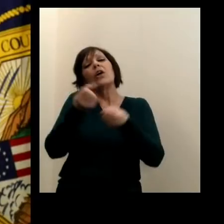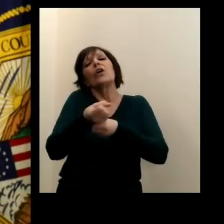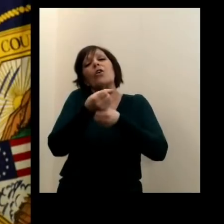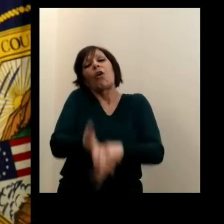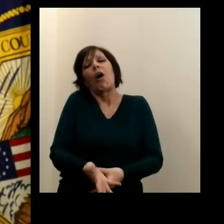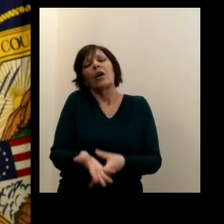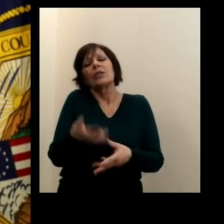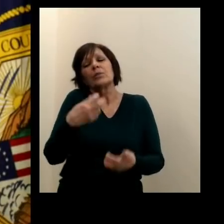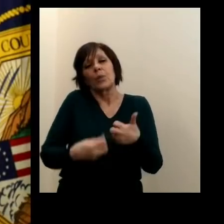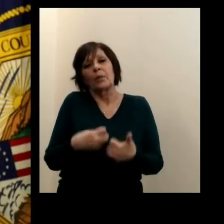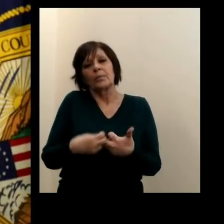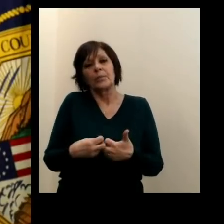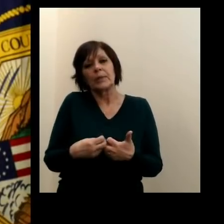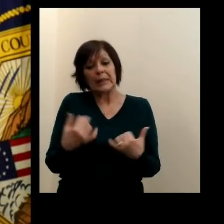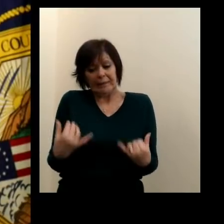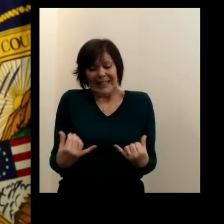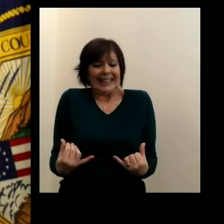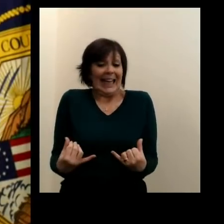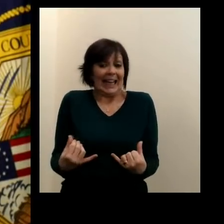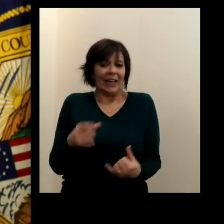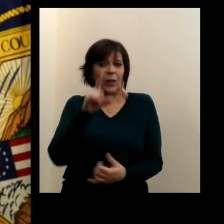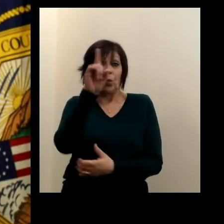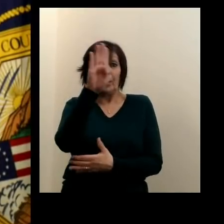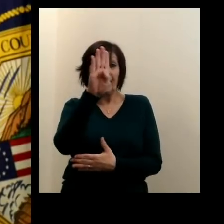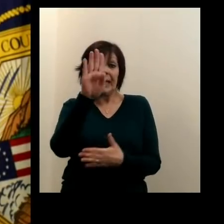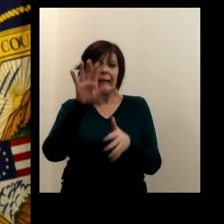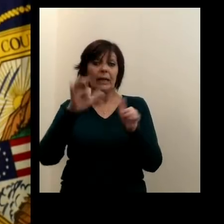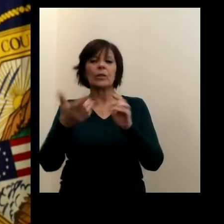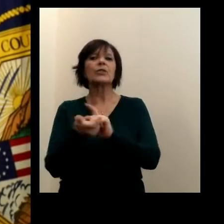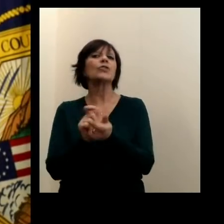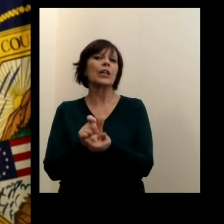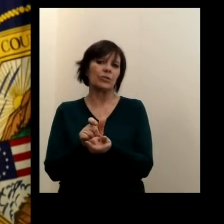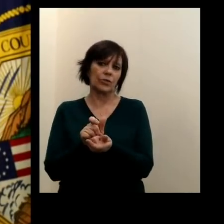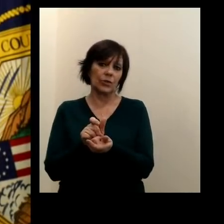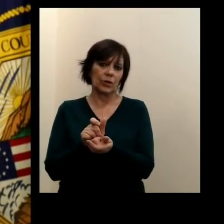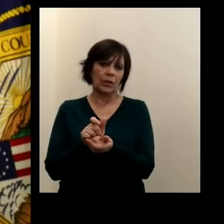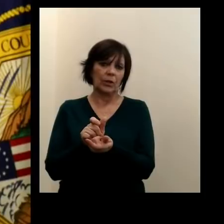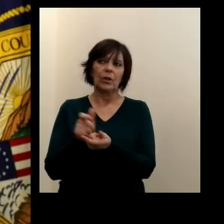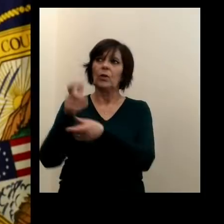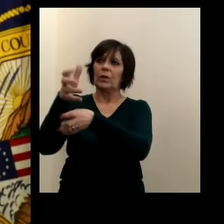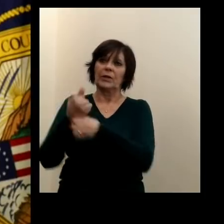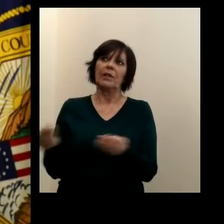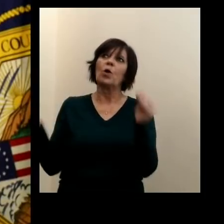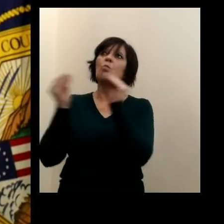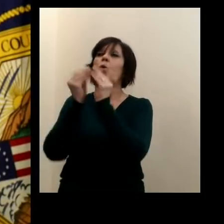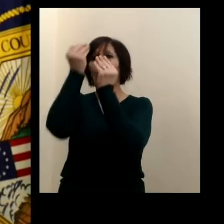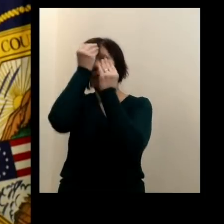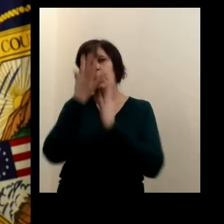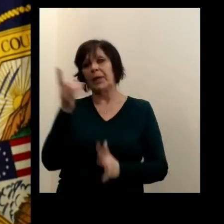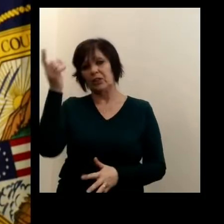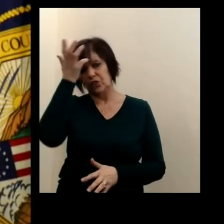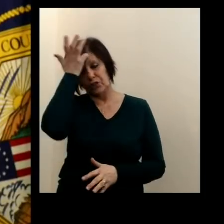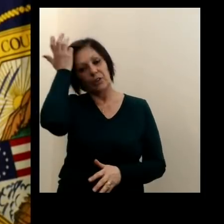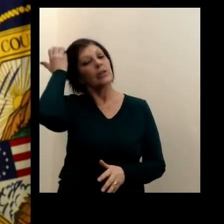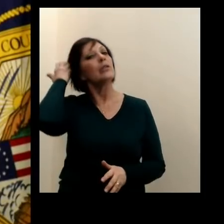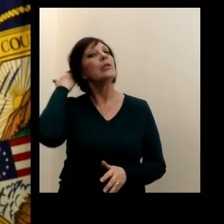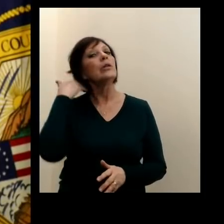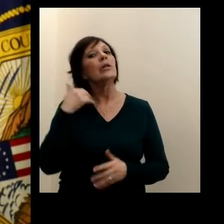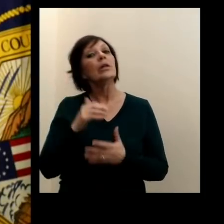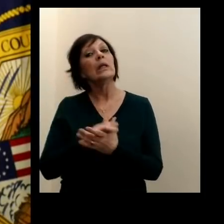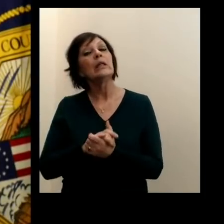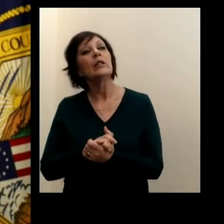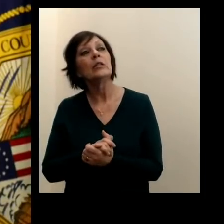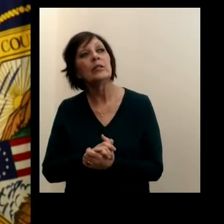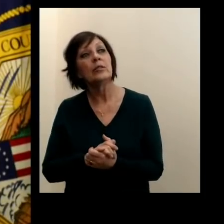problems. And even today, the 1B category was changed. We've received more information on additional areas that